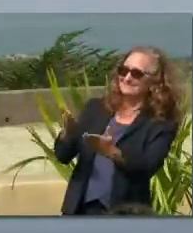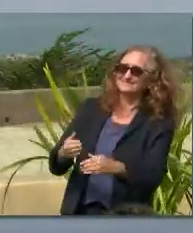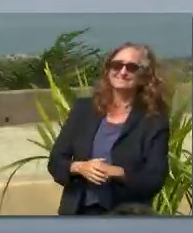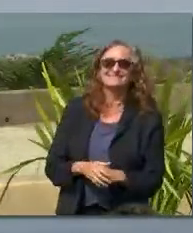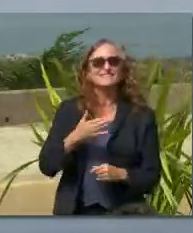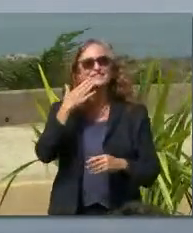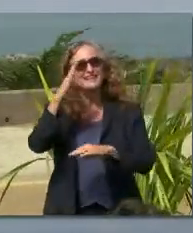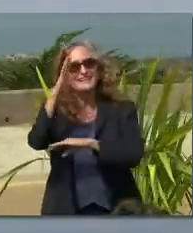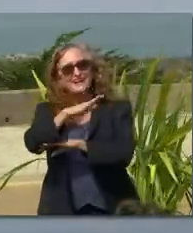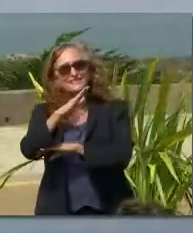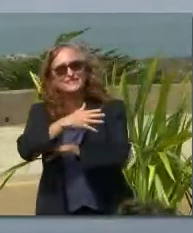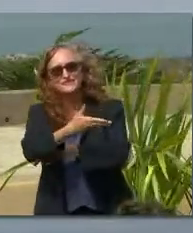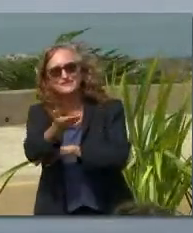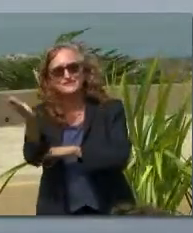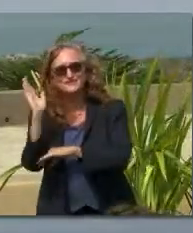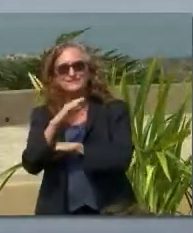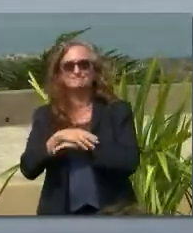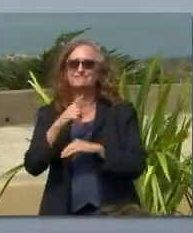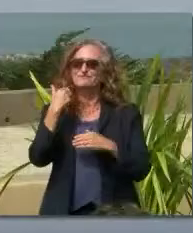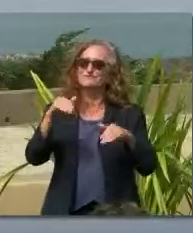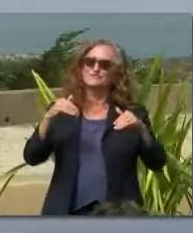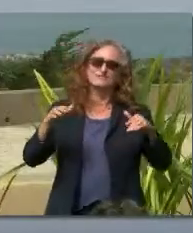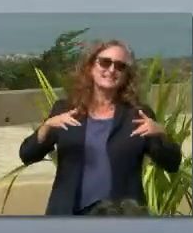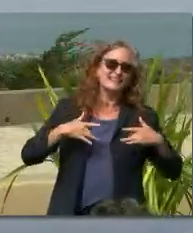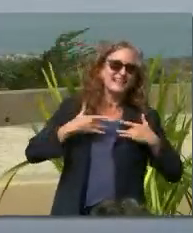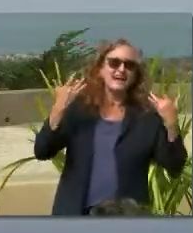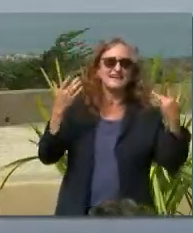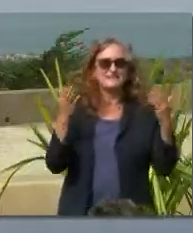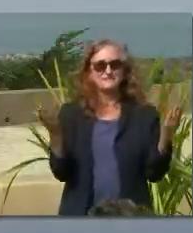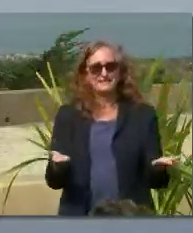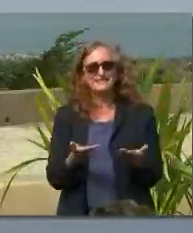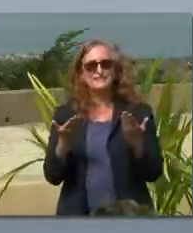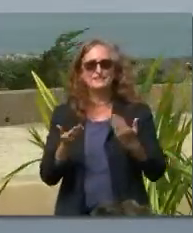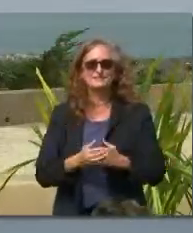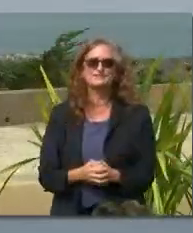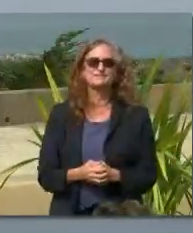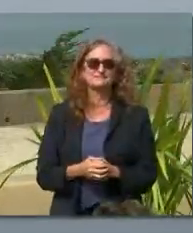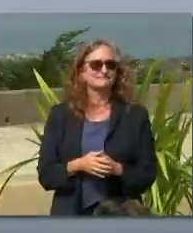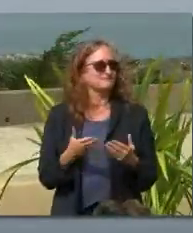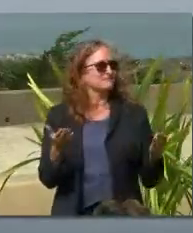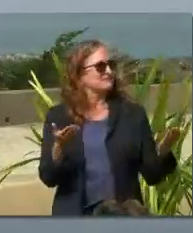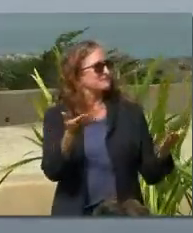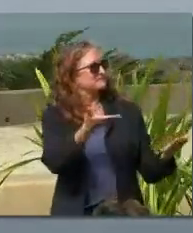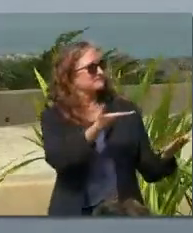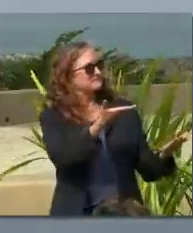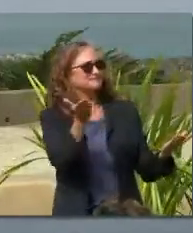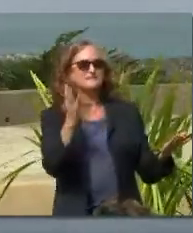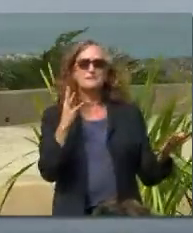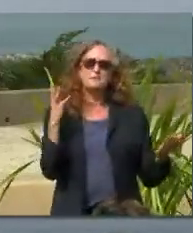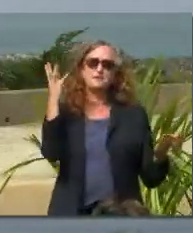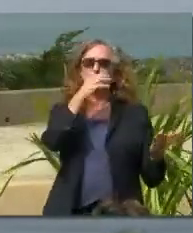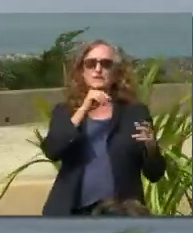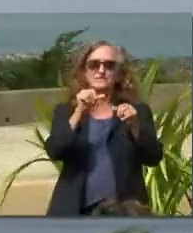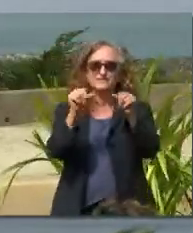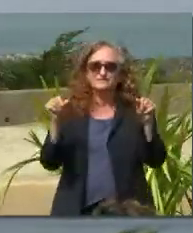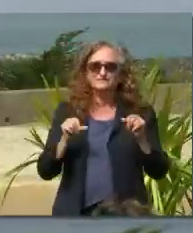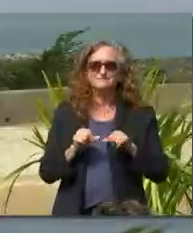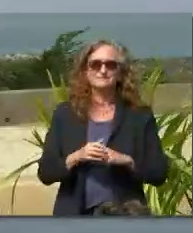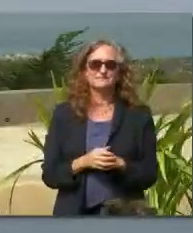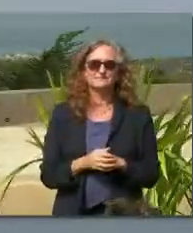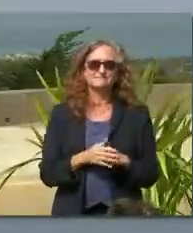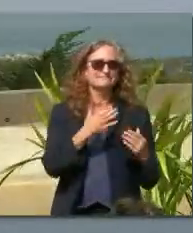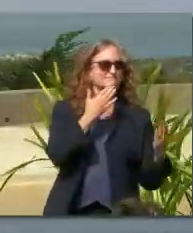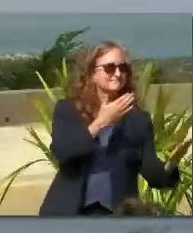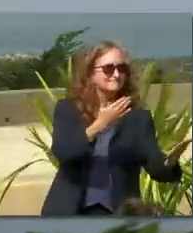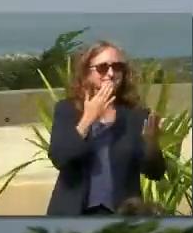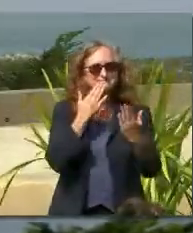Good afternoon, everyone. I am so delighted to be with all of you today in this absolutely gorgeous setting. Thank you, thank you,